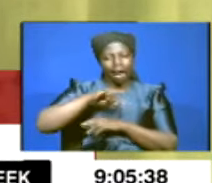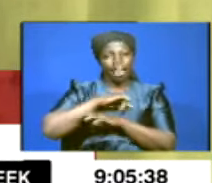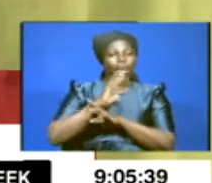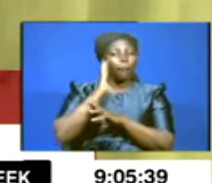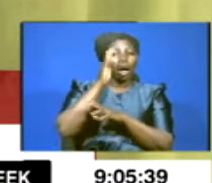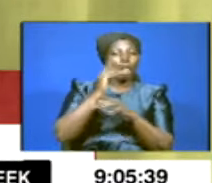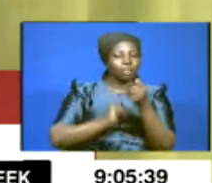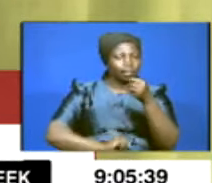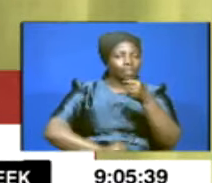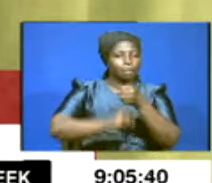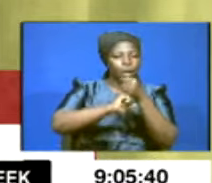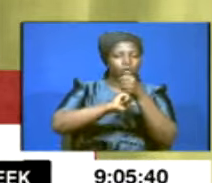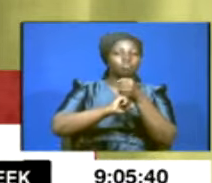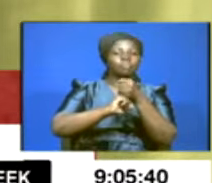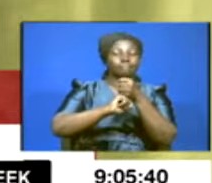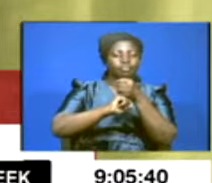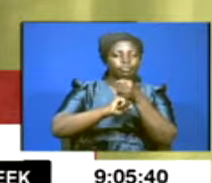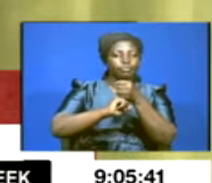support